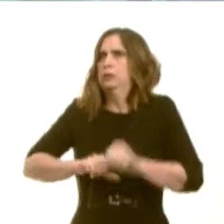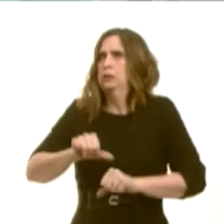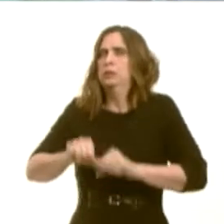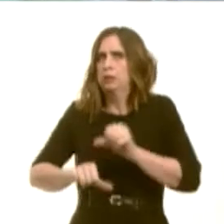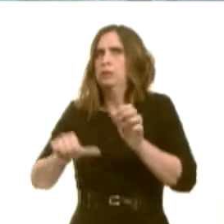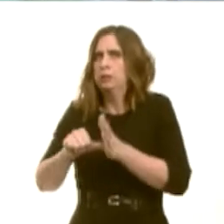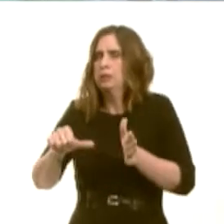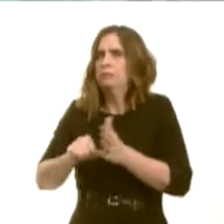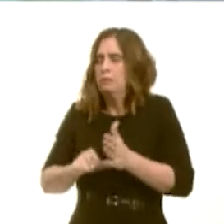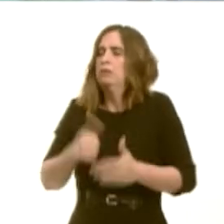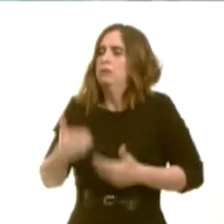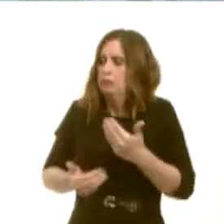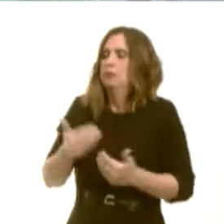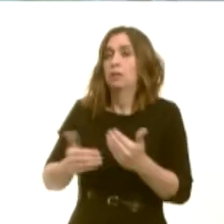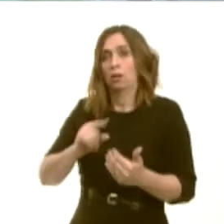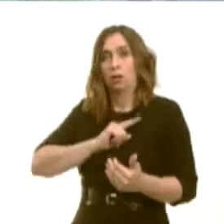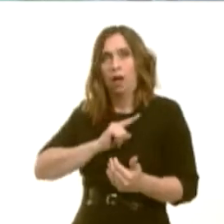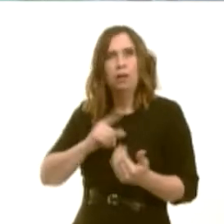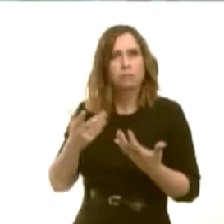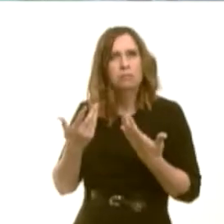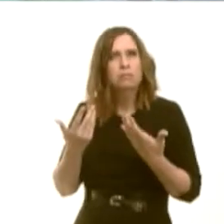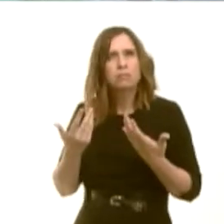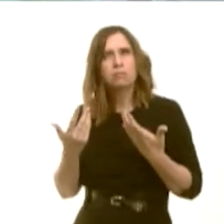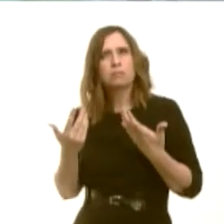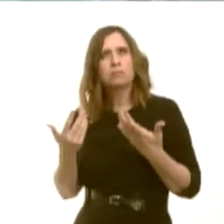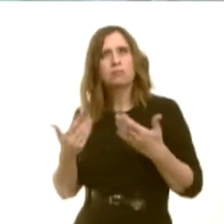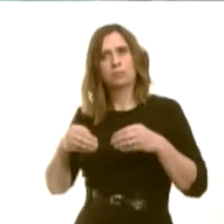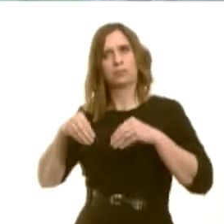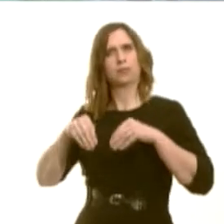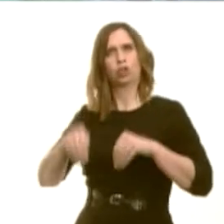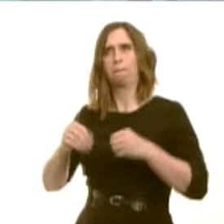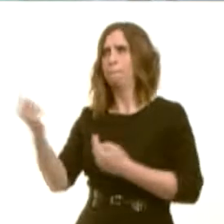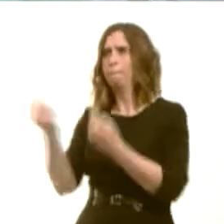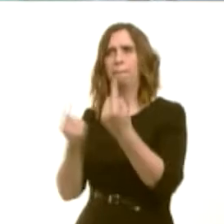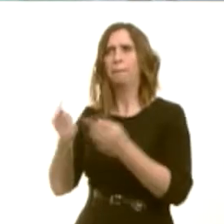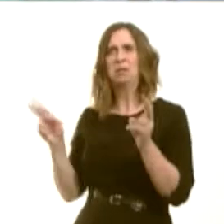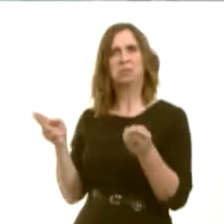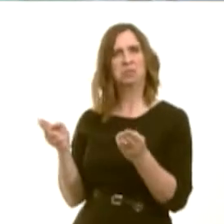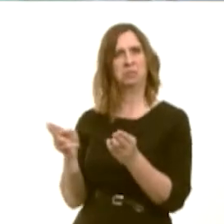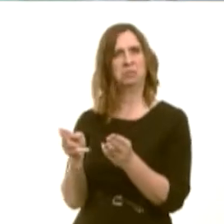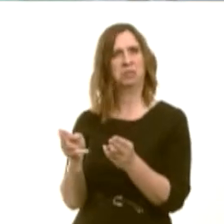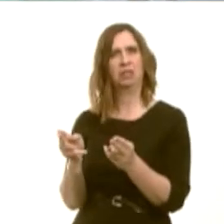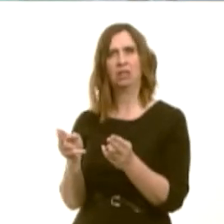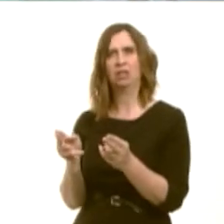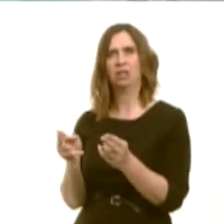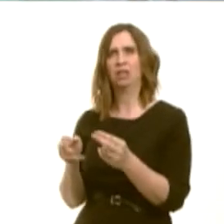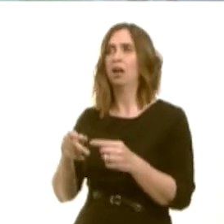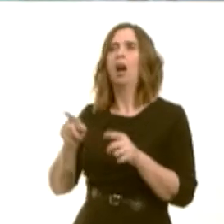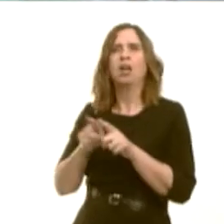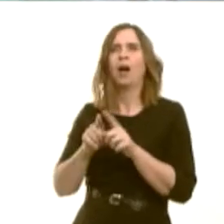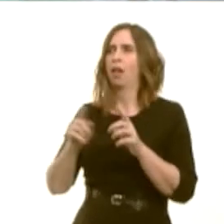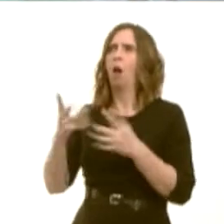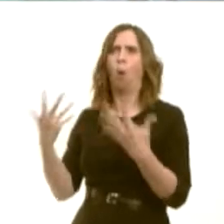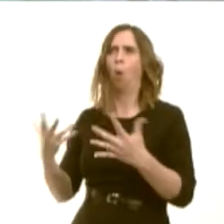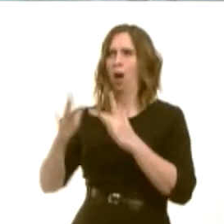not only because of the shoppers coming or not, but also that there is a lot of online